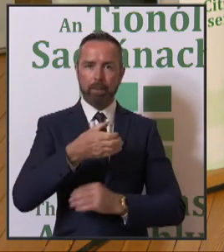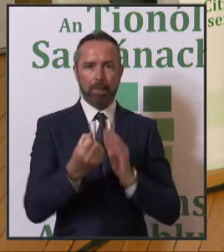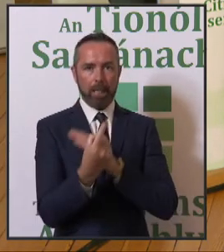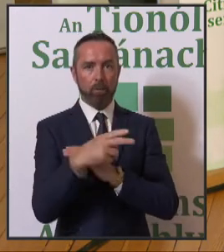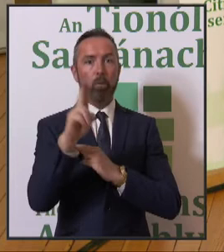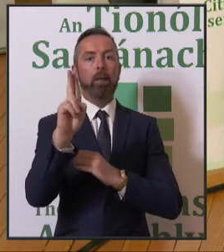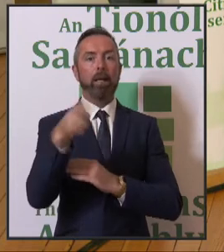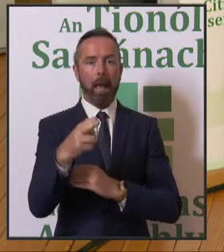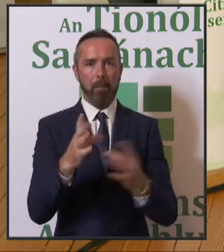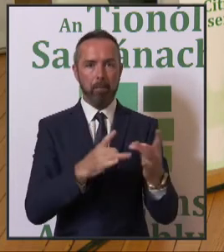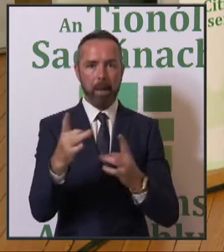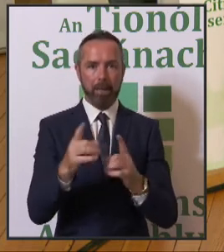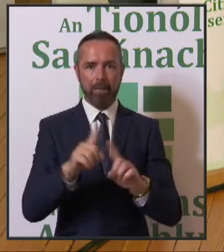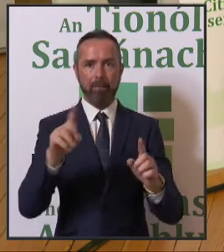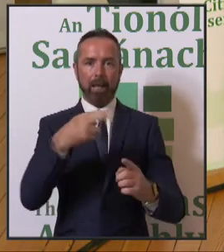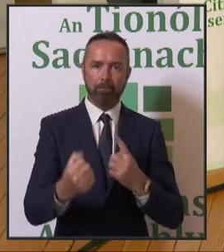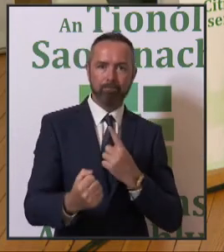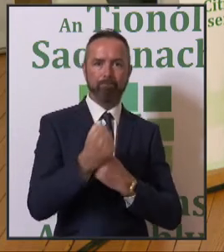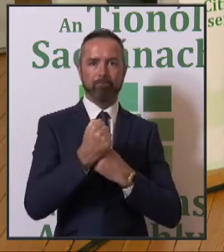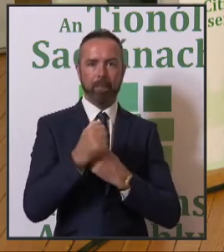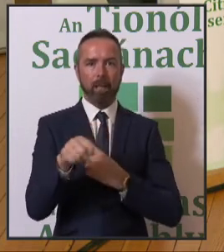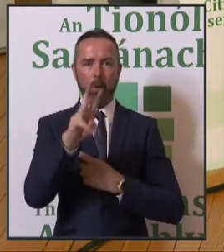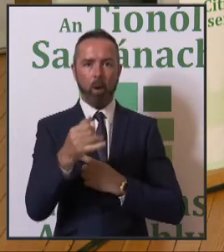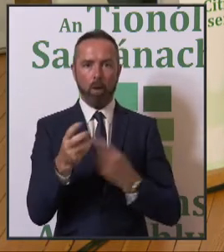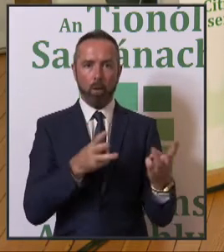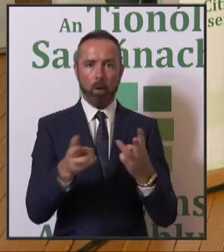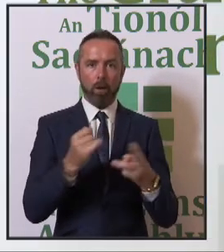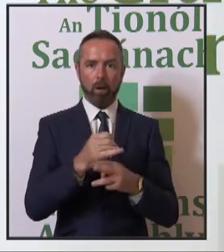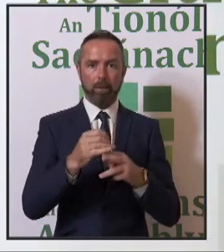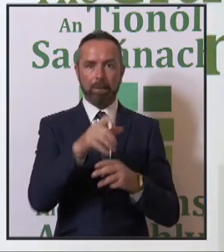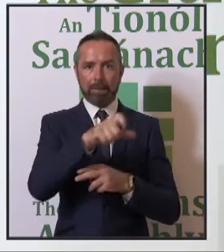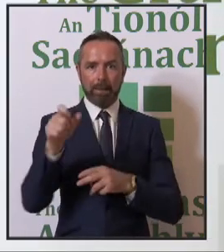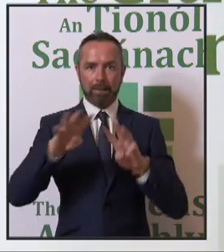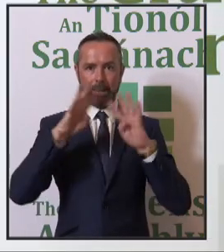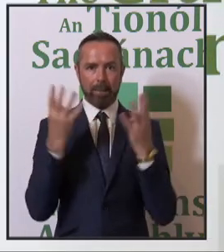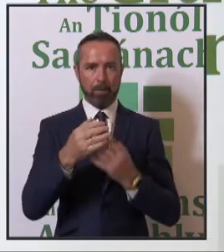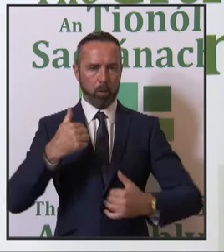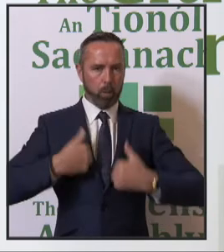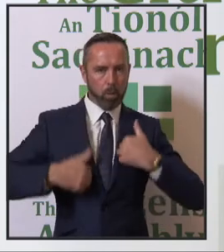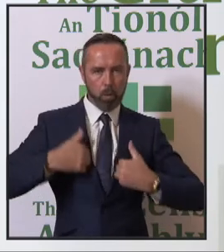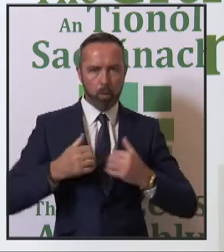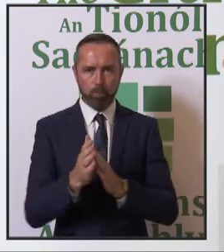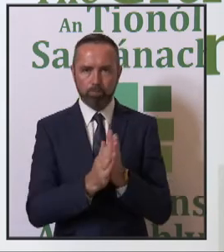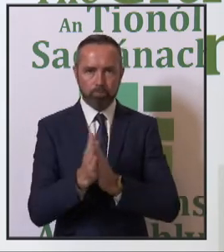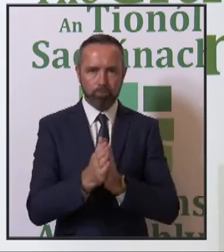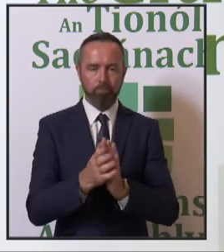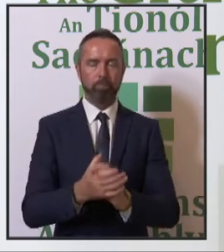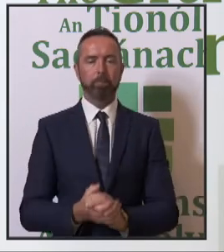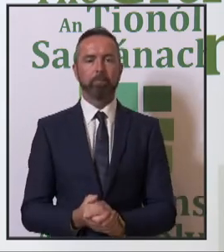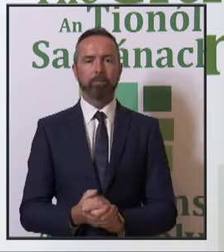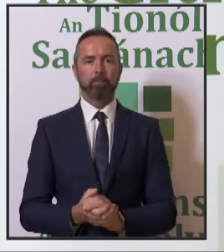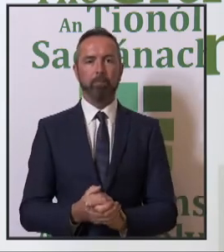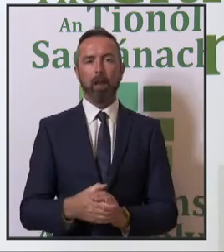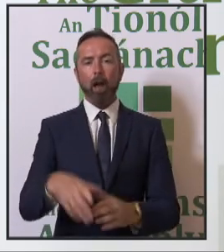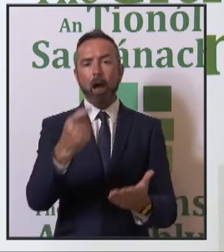make a difference on, and that's why the work in the Citizens' Assembly is going to be really exciting. In the wake of the time capsules on the national